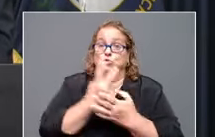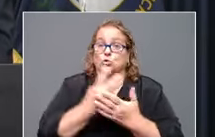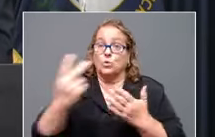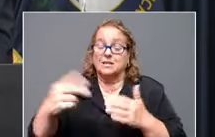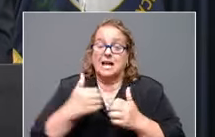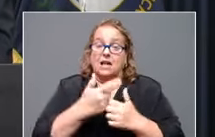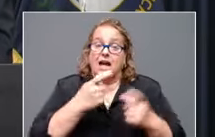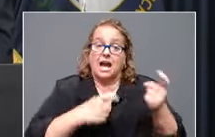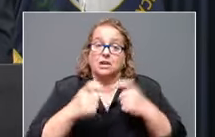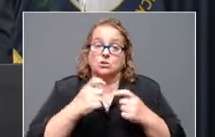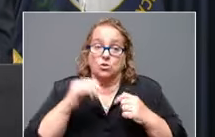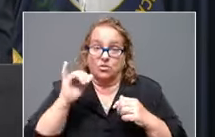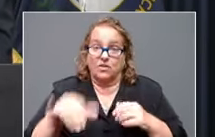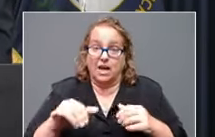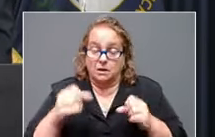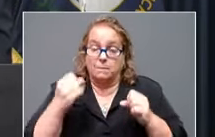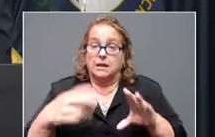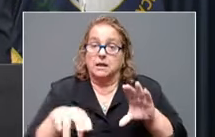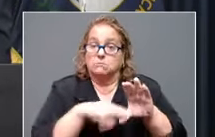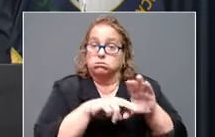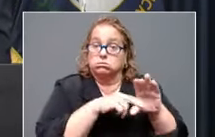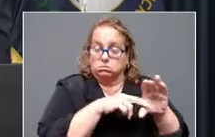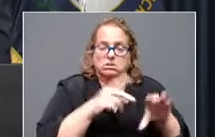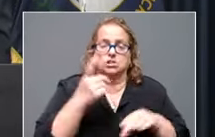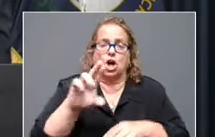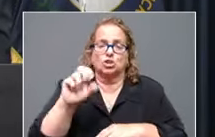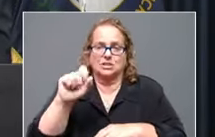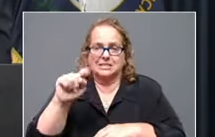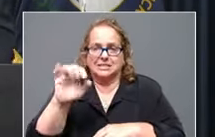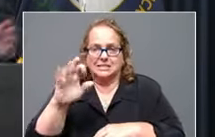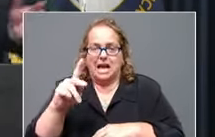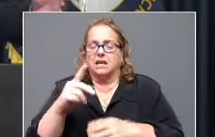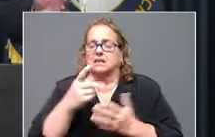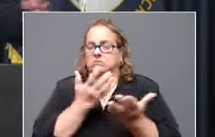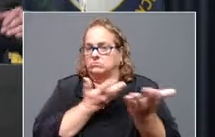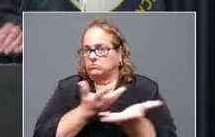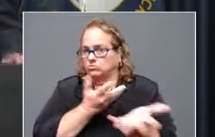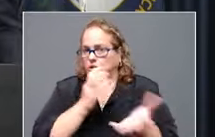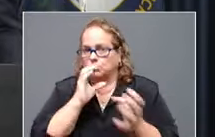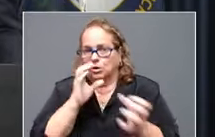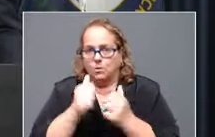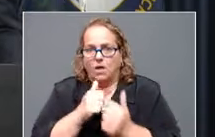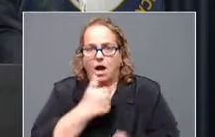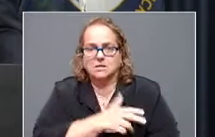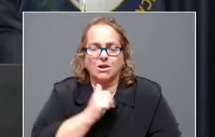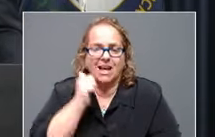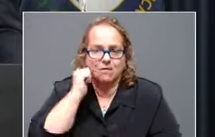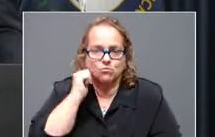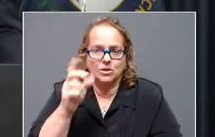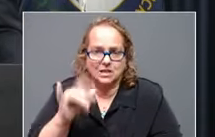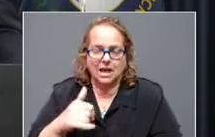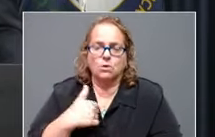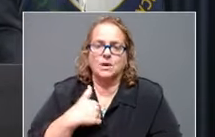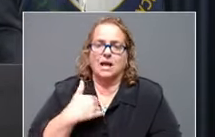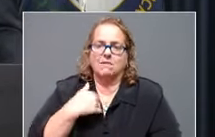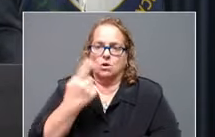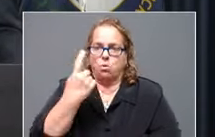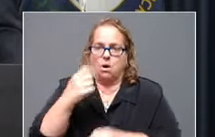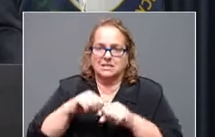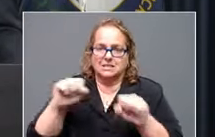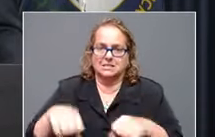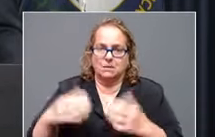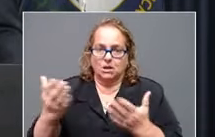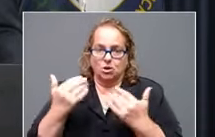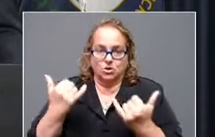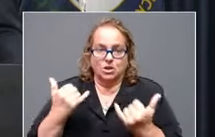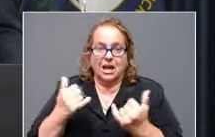with them every day. Dr. Stack is in regular communication. We have one system that is here today,